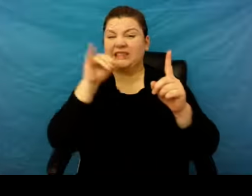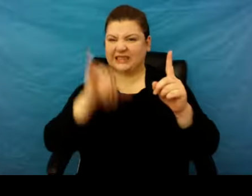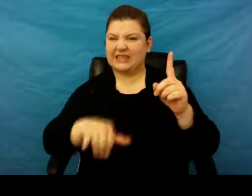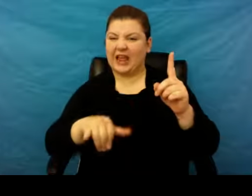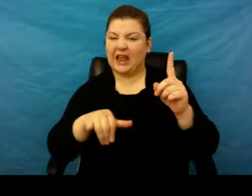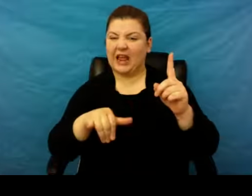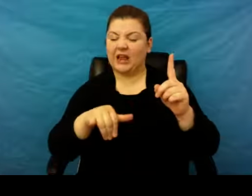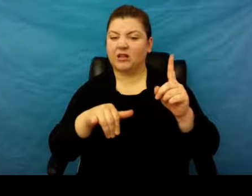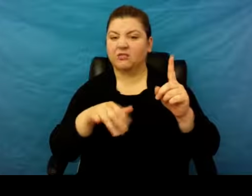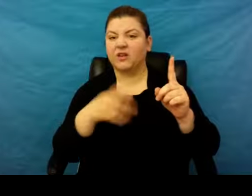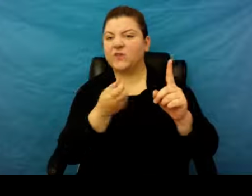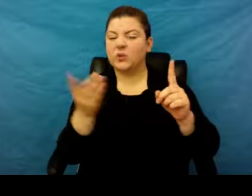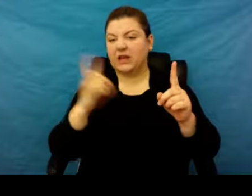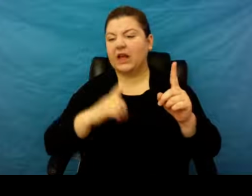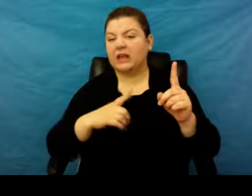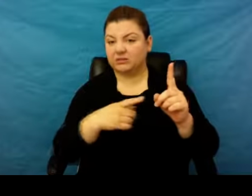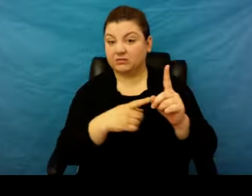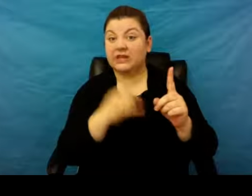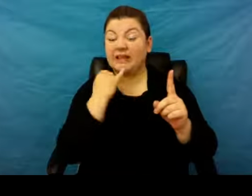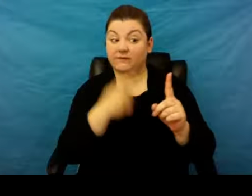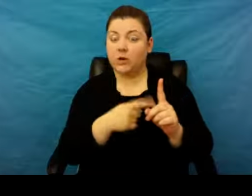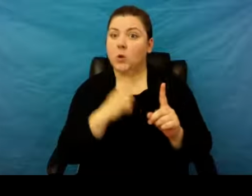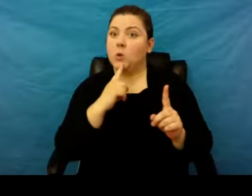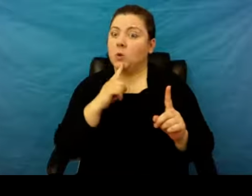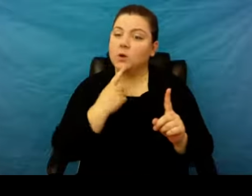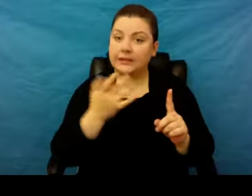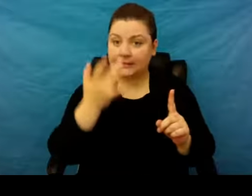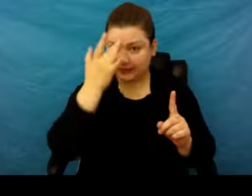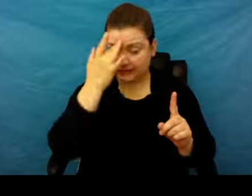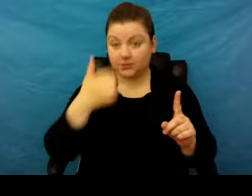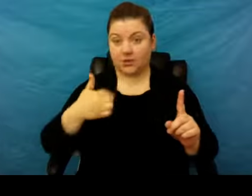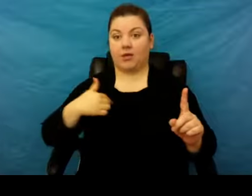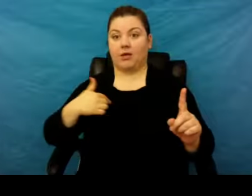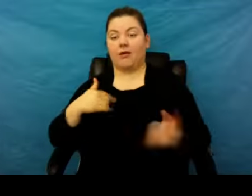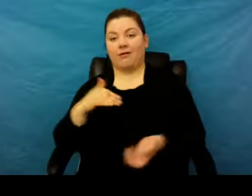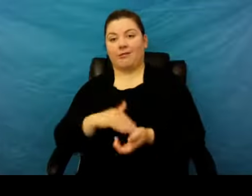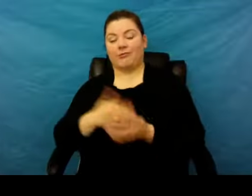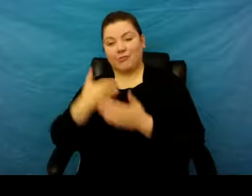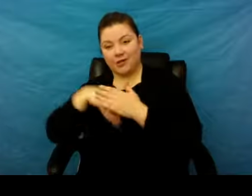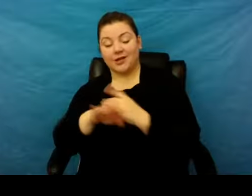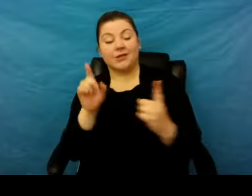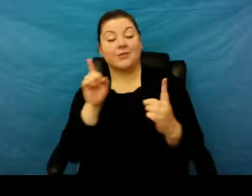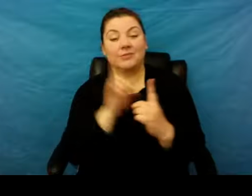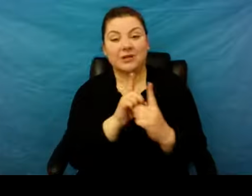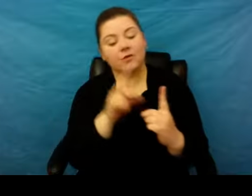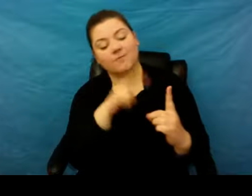get involved. And so my job is to decide which patients need